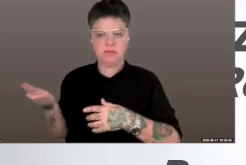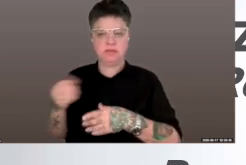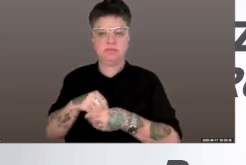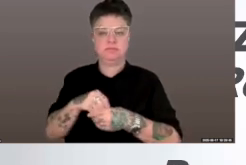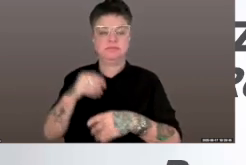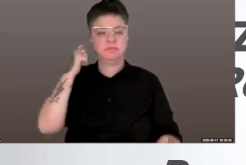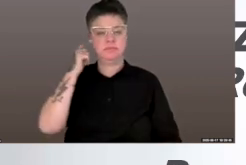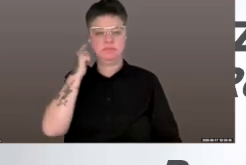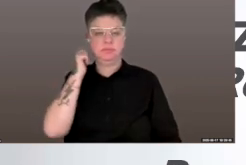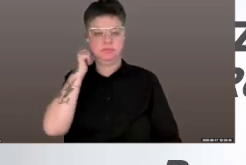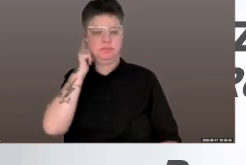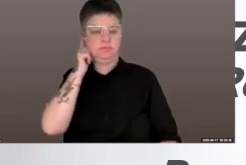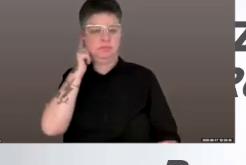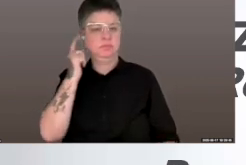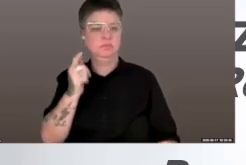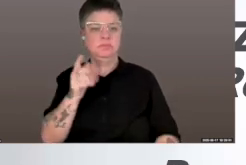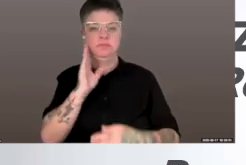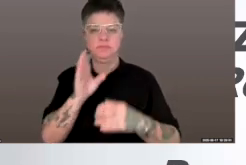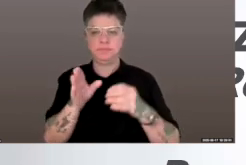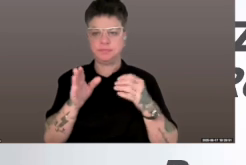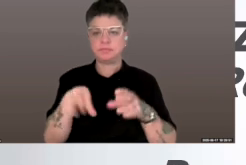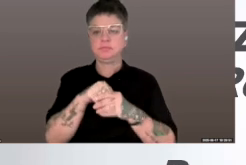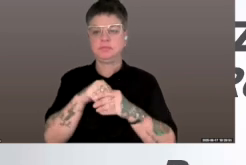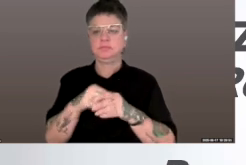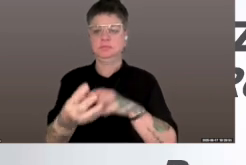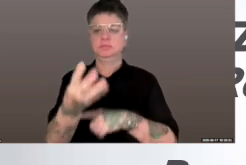aligned with the state regulations or guidelines.